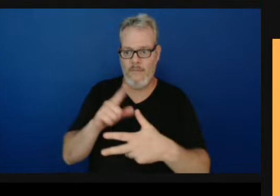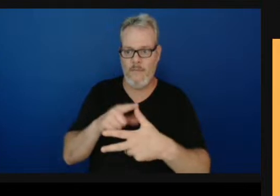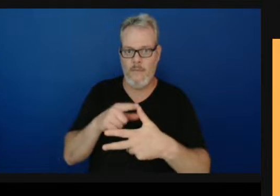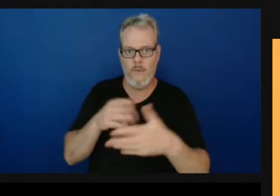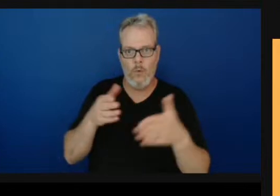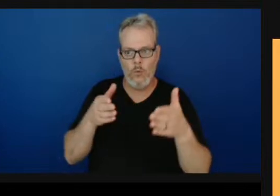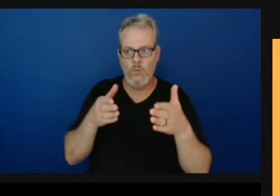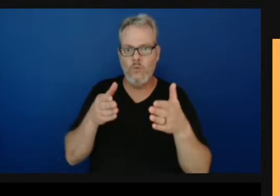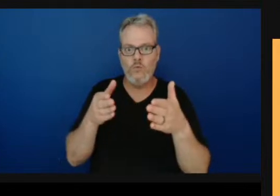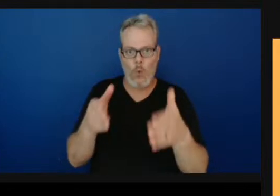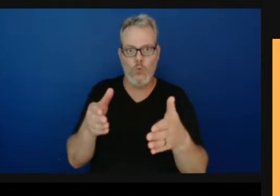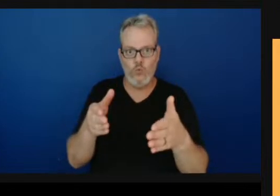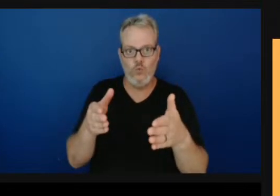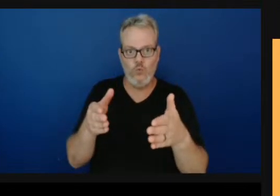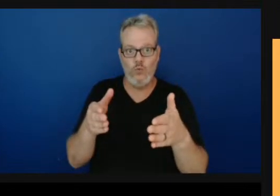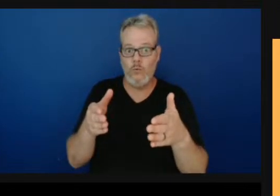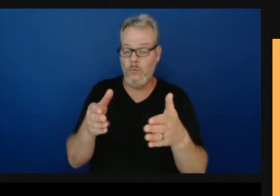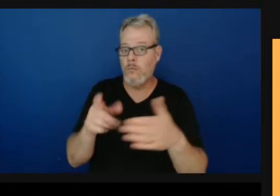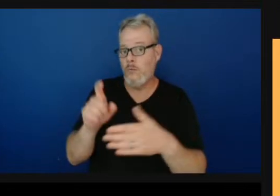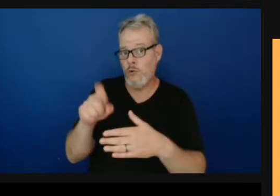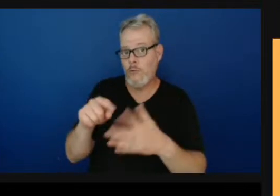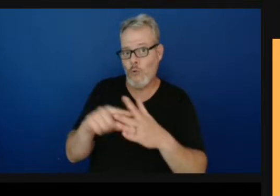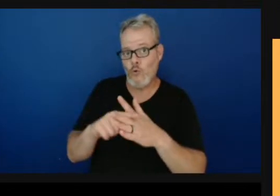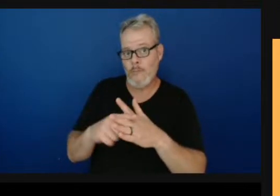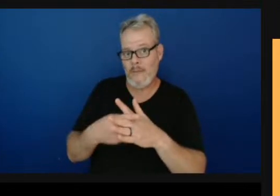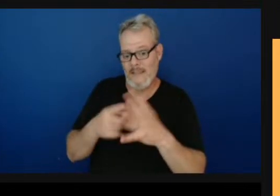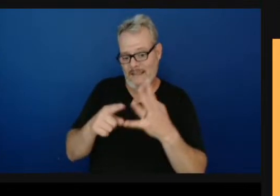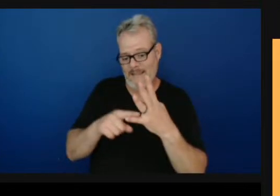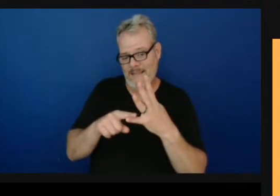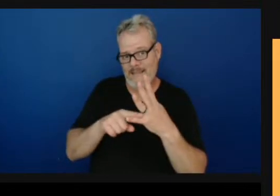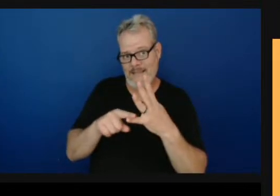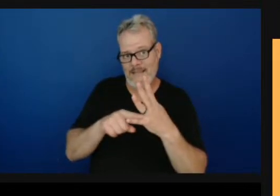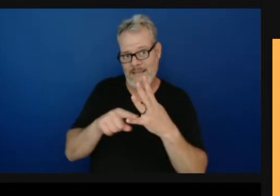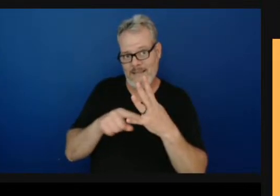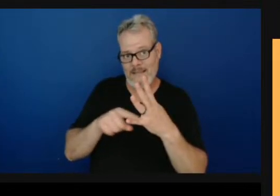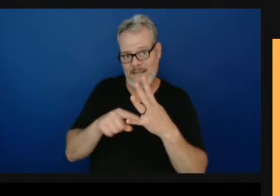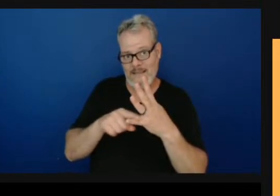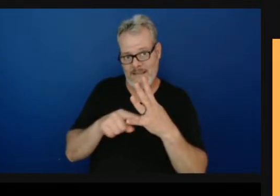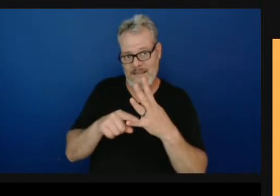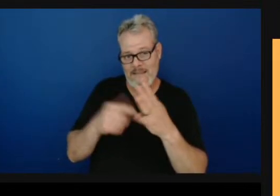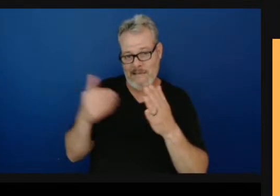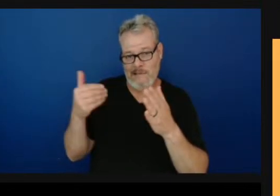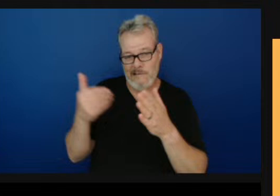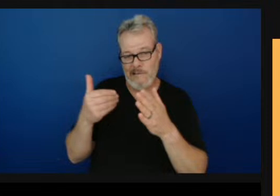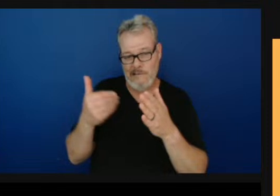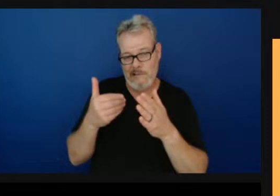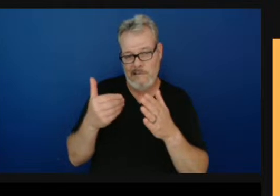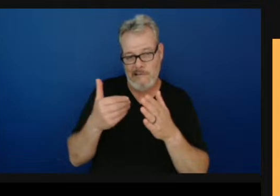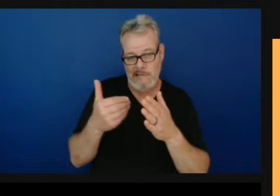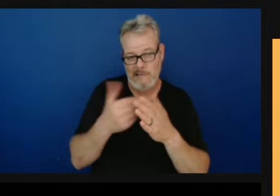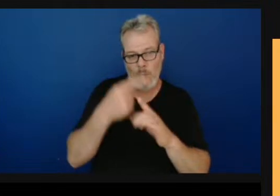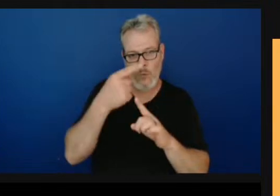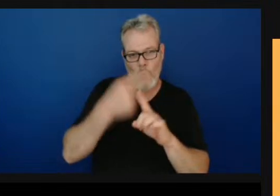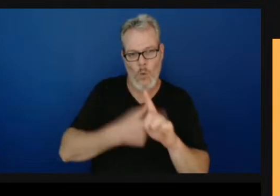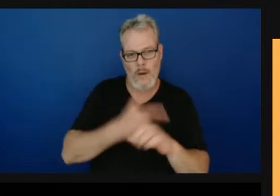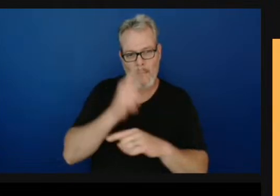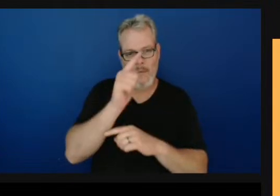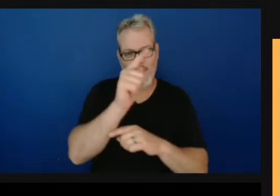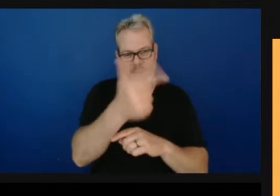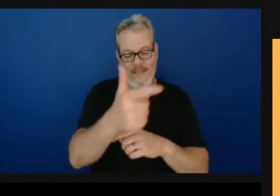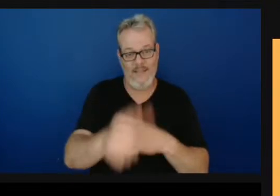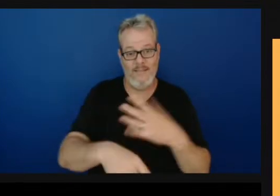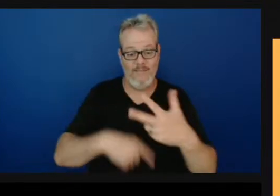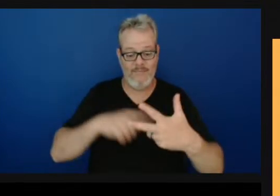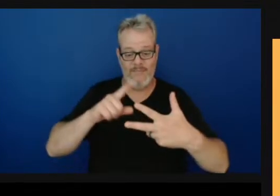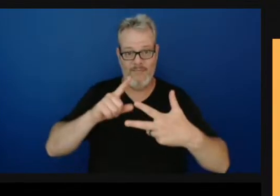which are supposed to begin at the end of the month. So we're getting close to that. We're about a month away. We also have